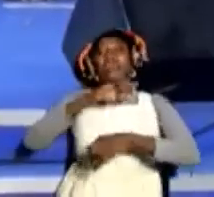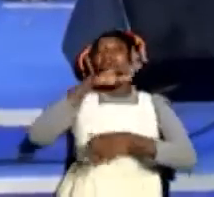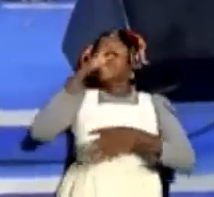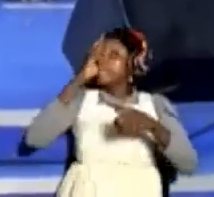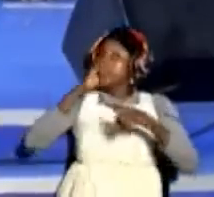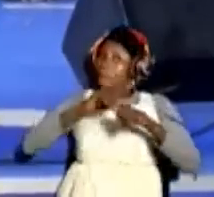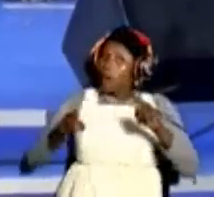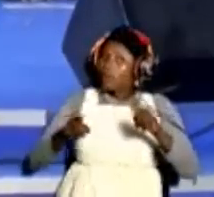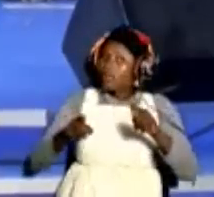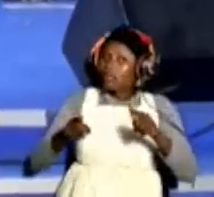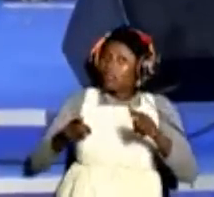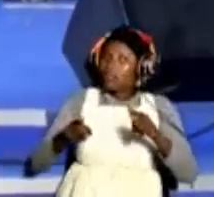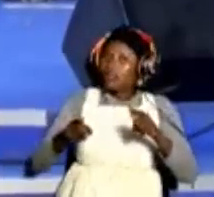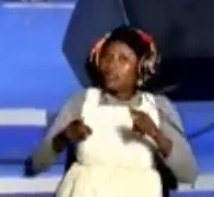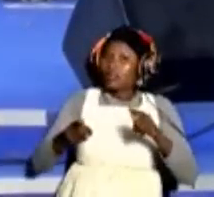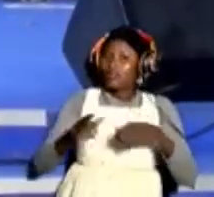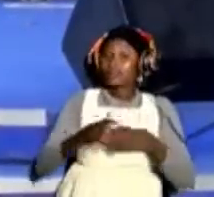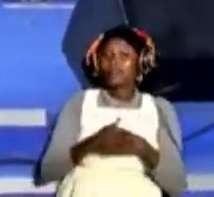Nevertheless.